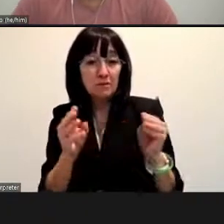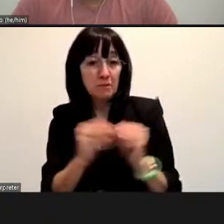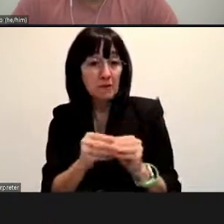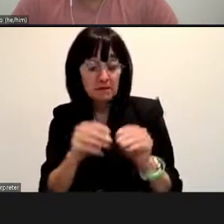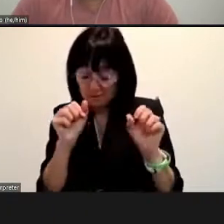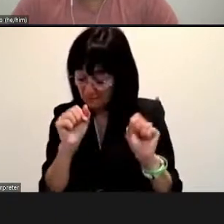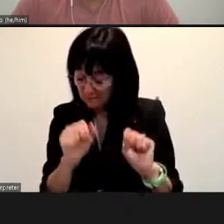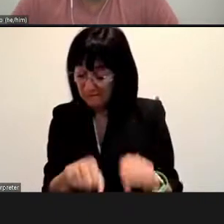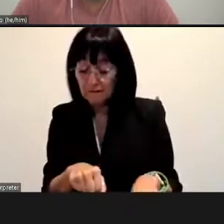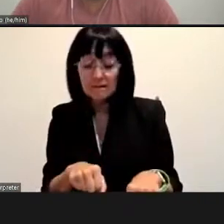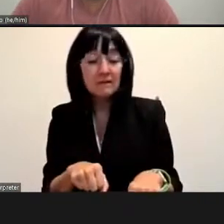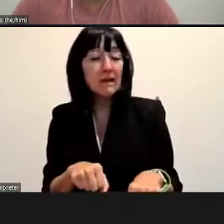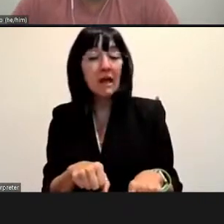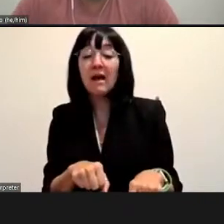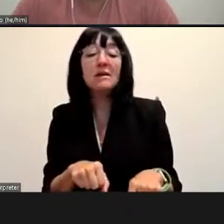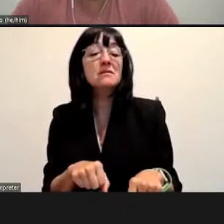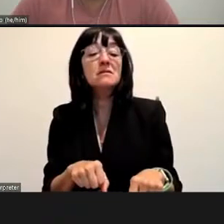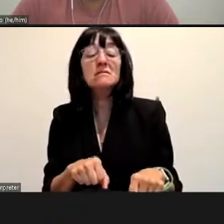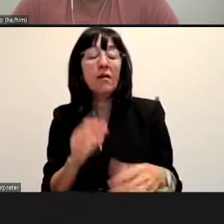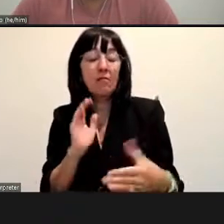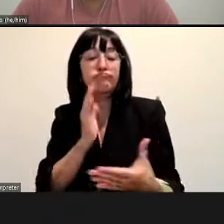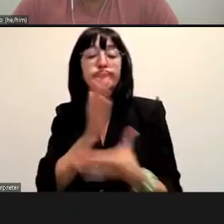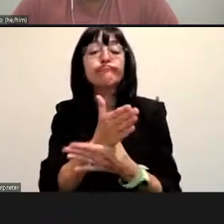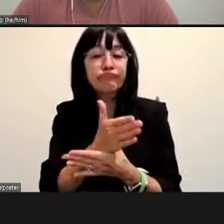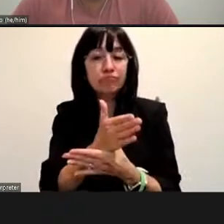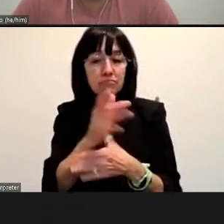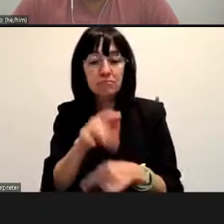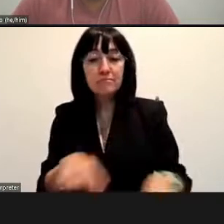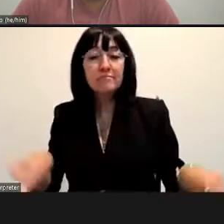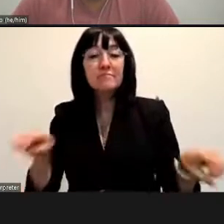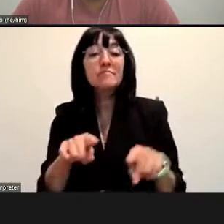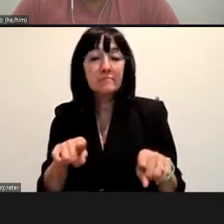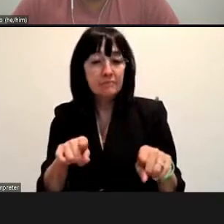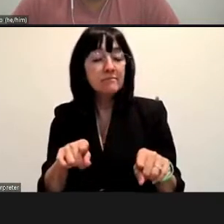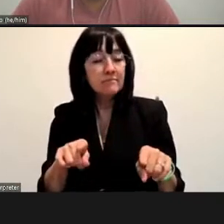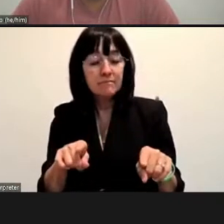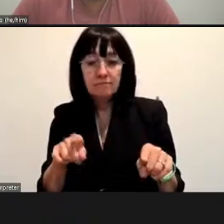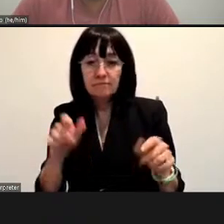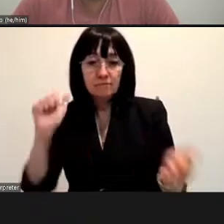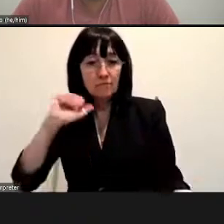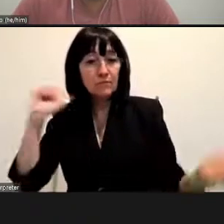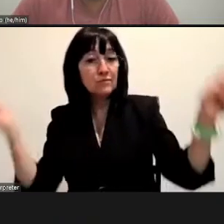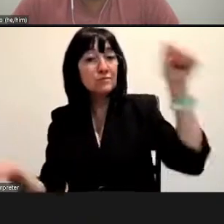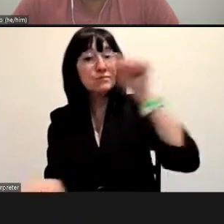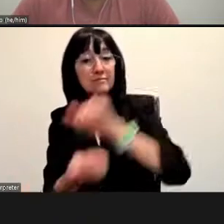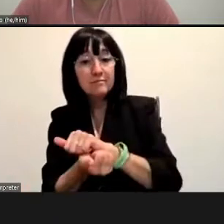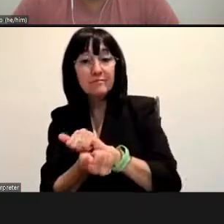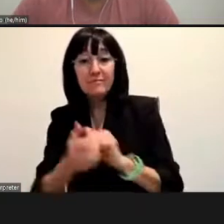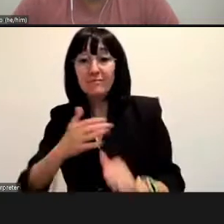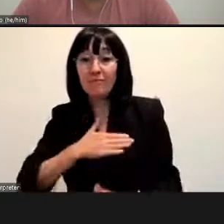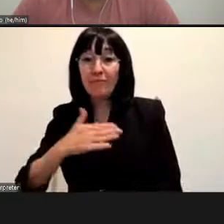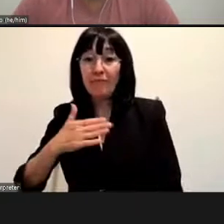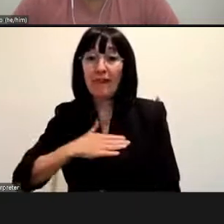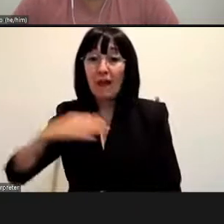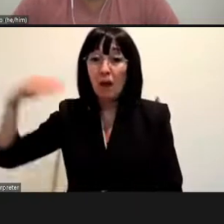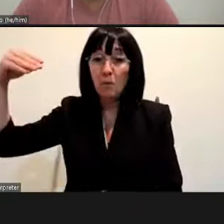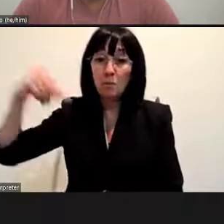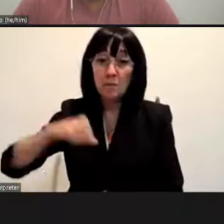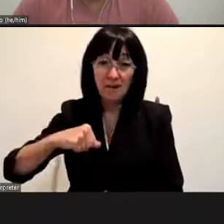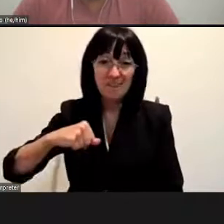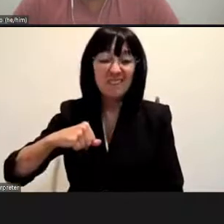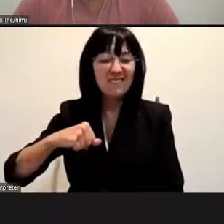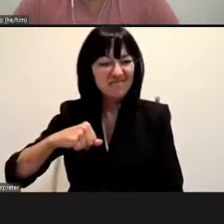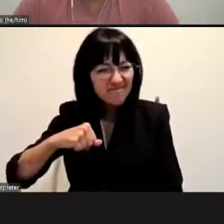order of that. It's reflected in how much pay we get. It is reflected in how much support we